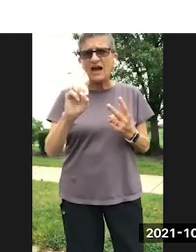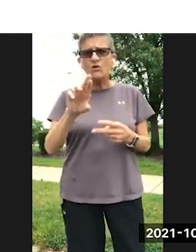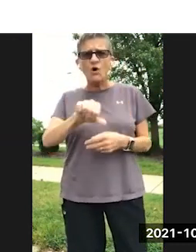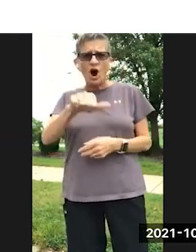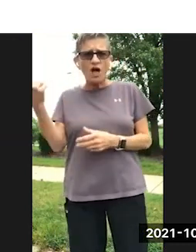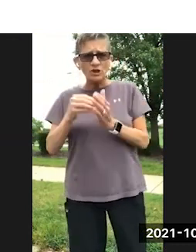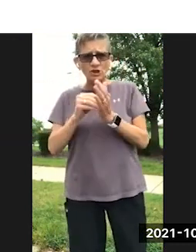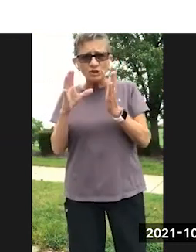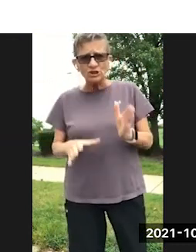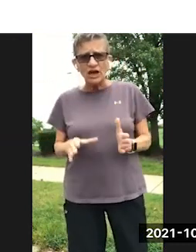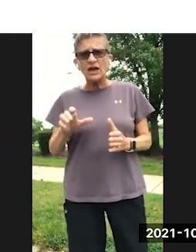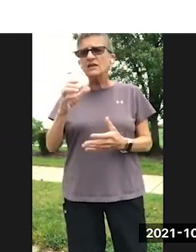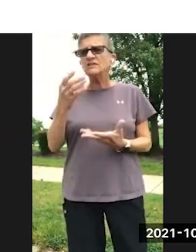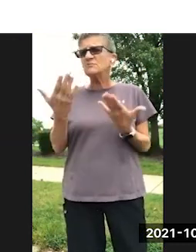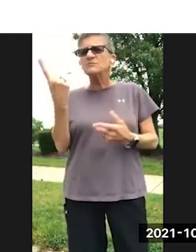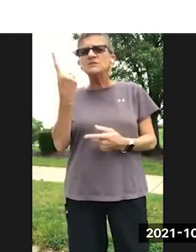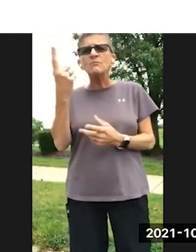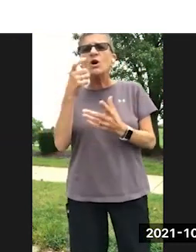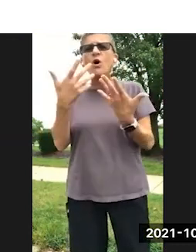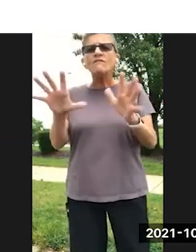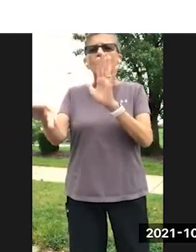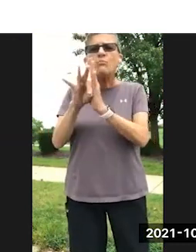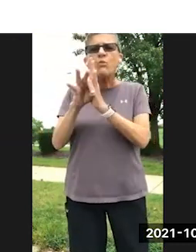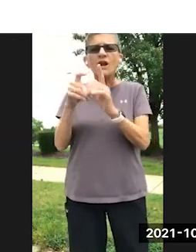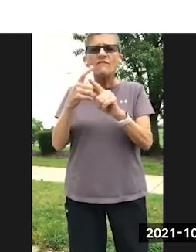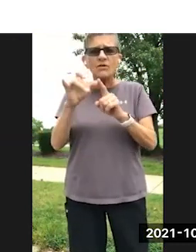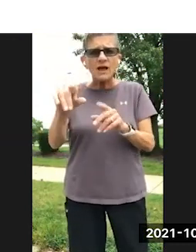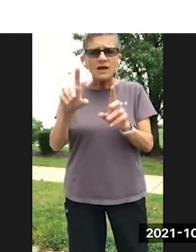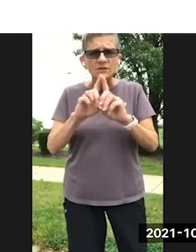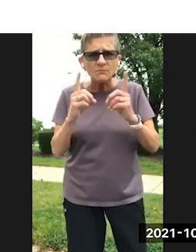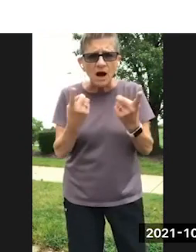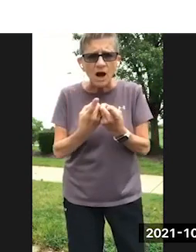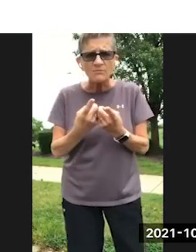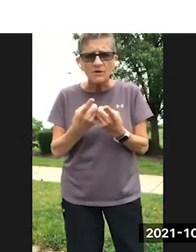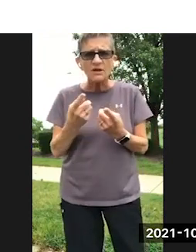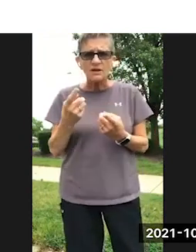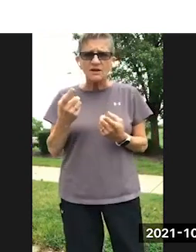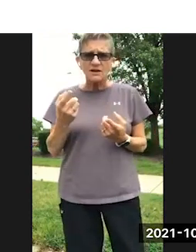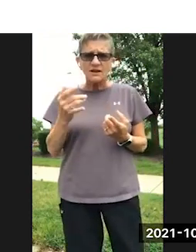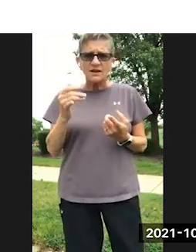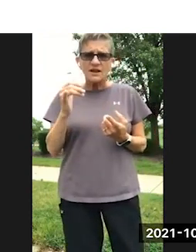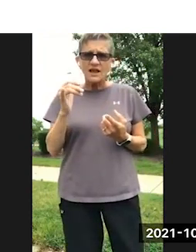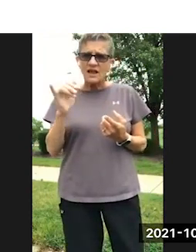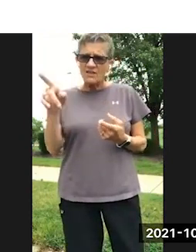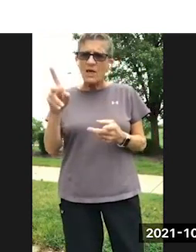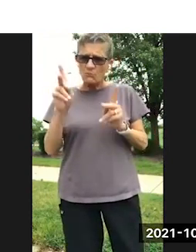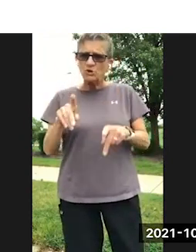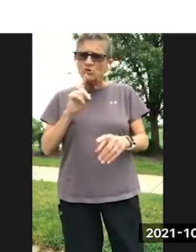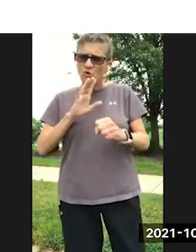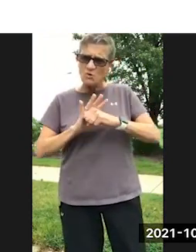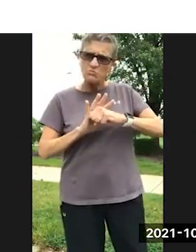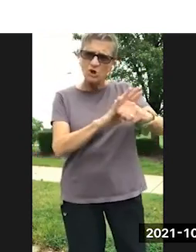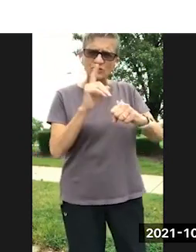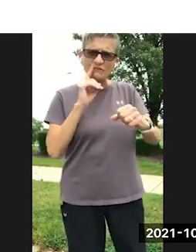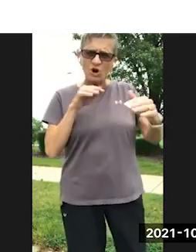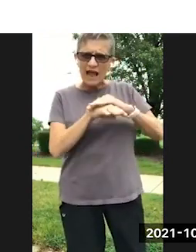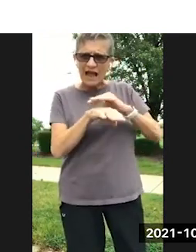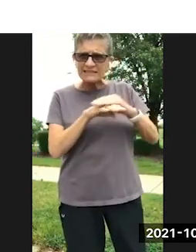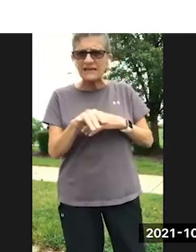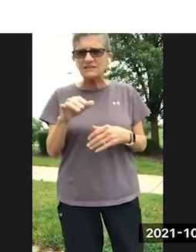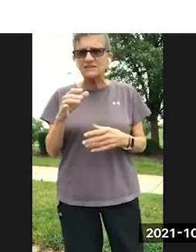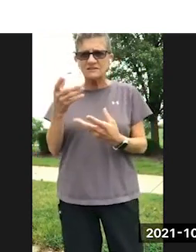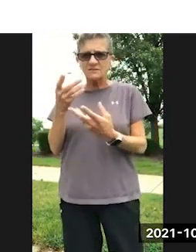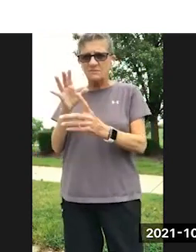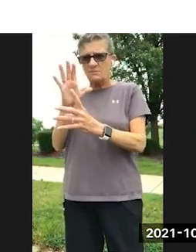someone appointed from the department that's really pushing for access and being that point person who